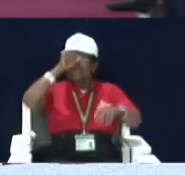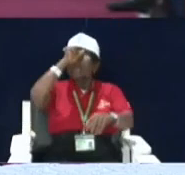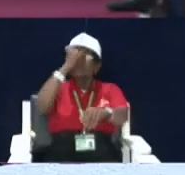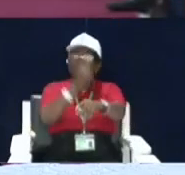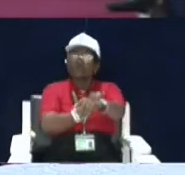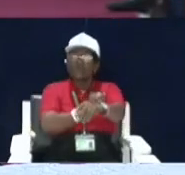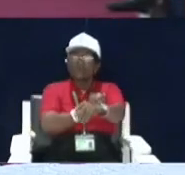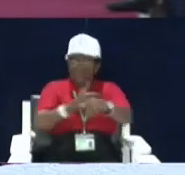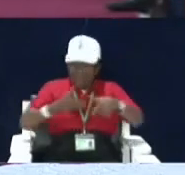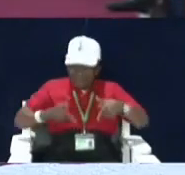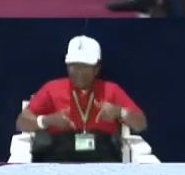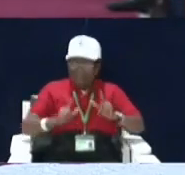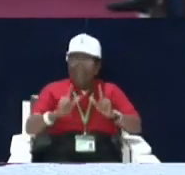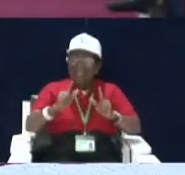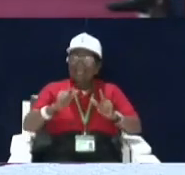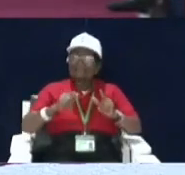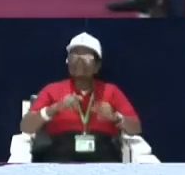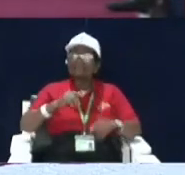Let my son go.